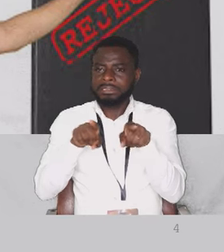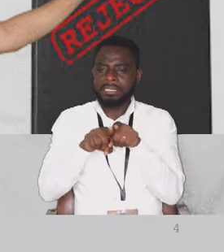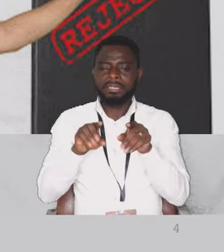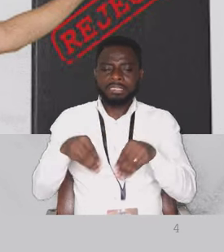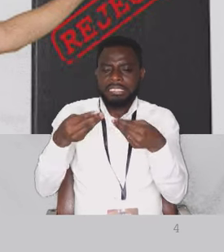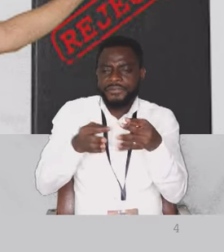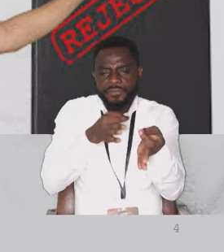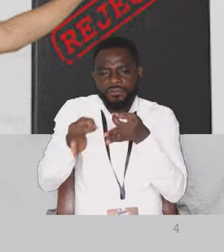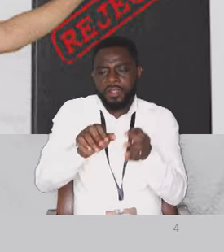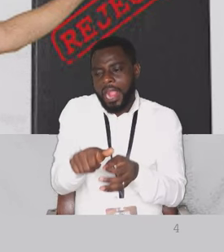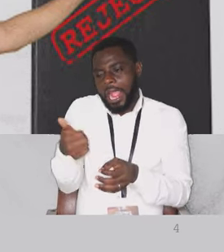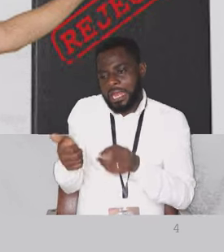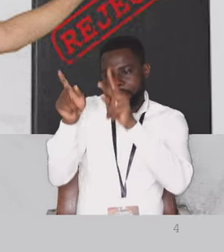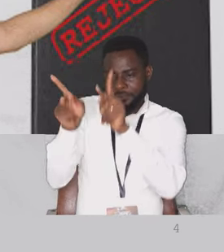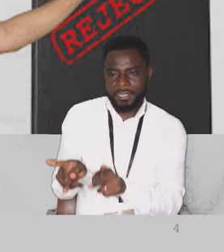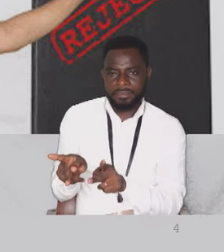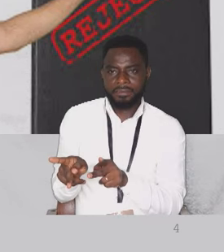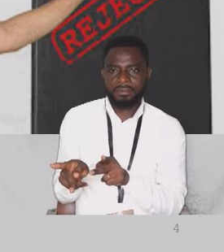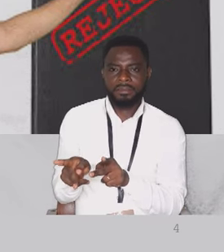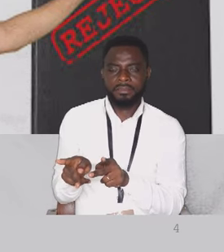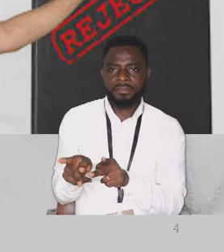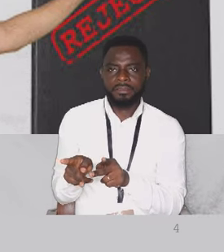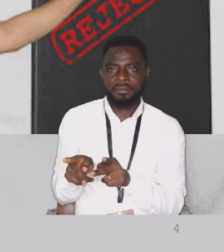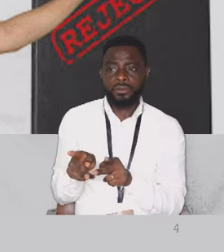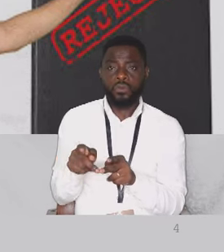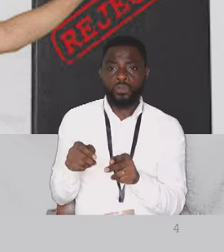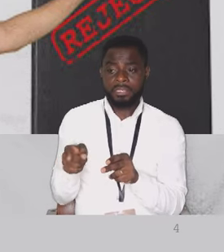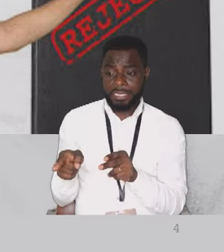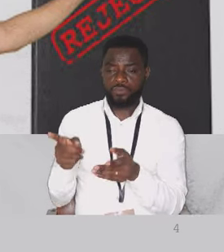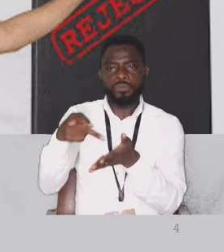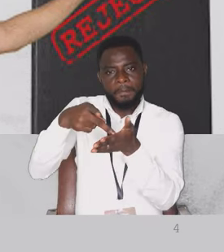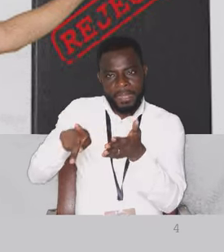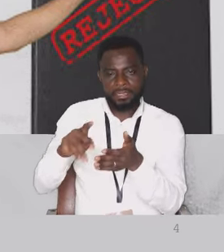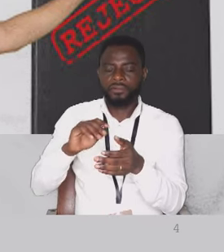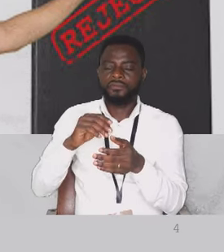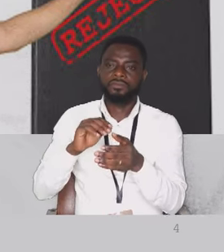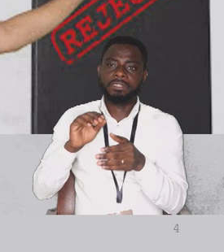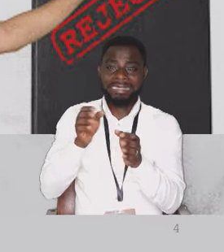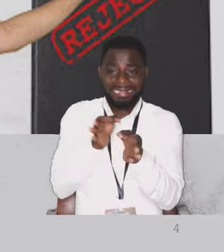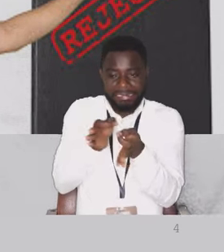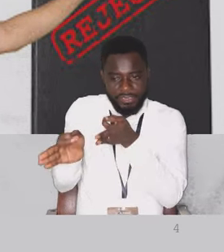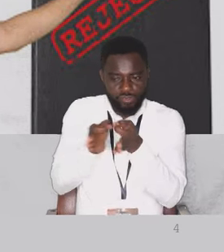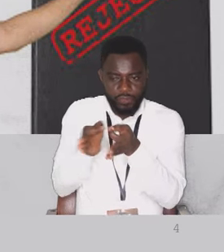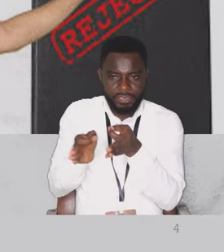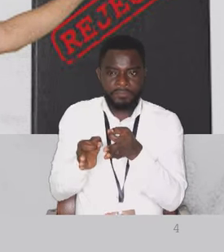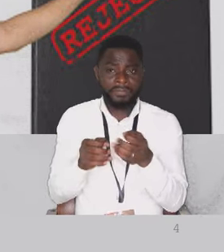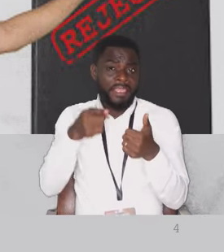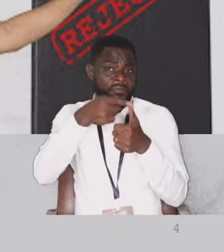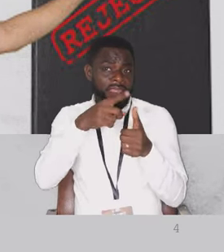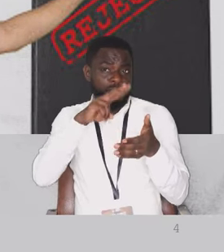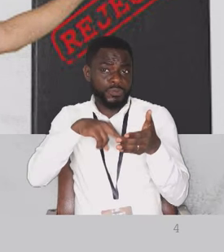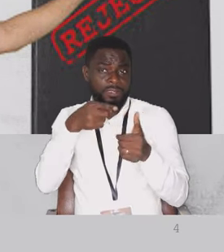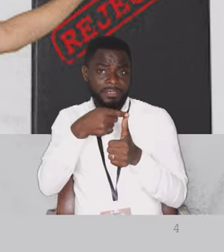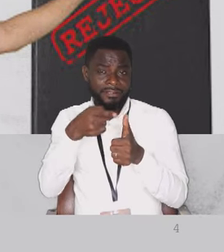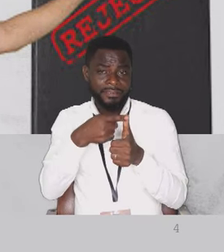person, which is going to be part of what we are presenting today. It's a description. The first one